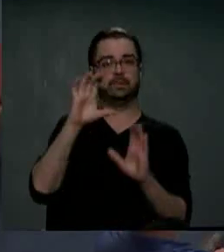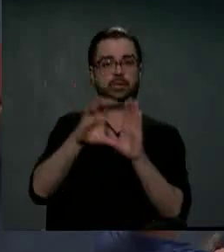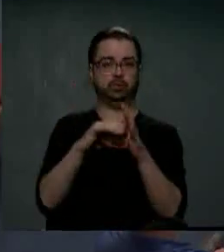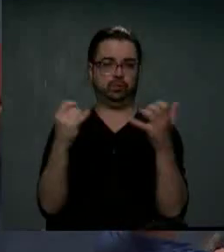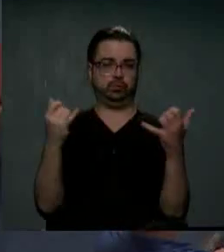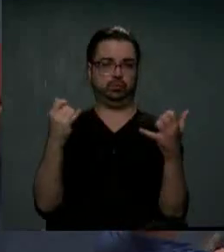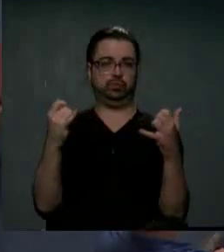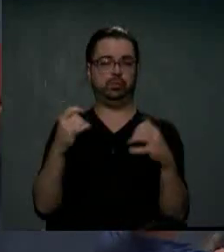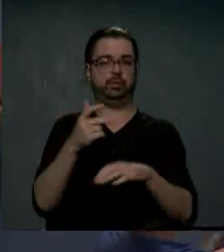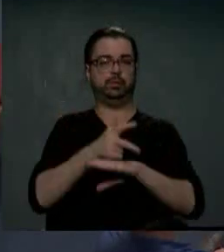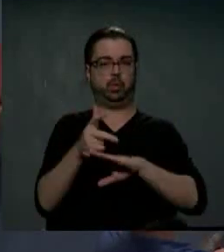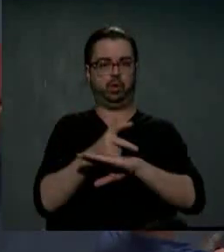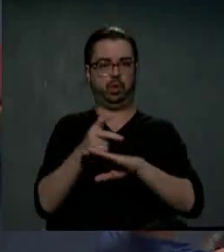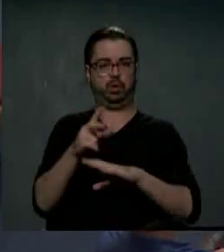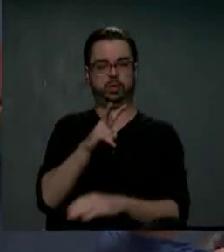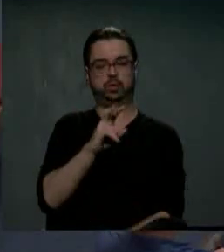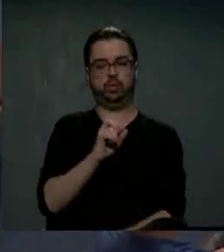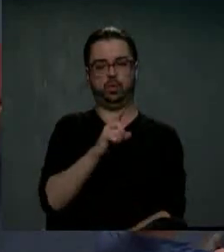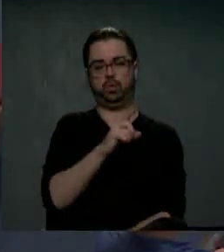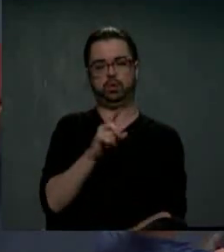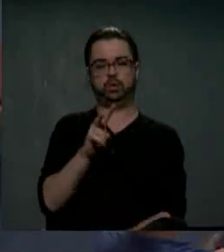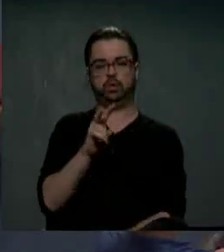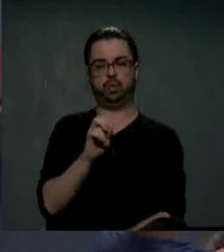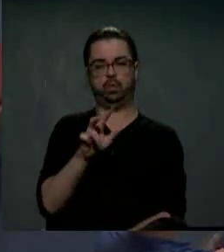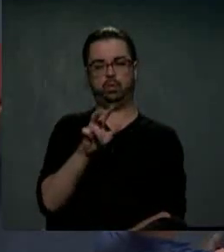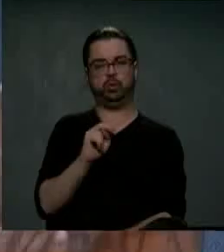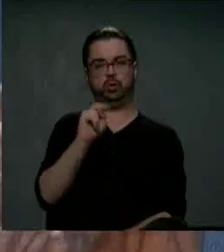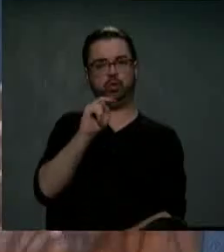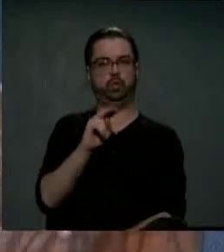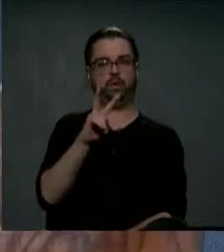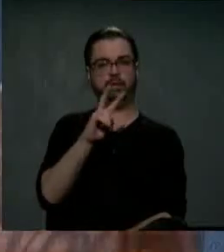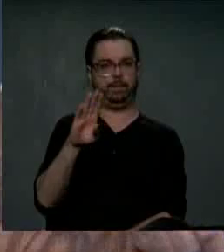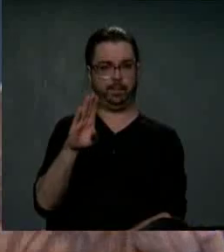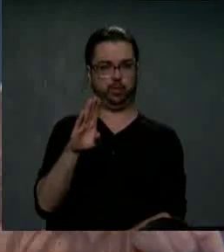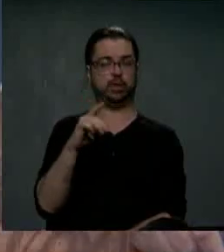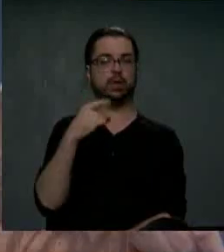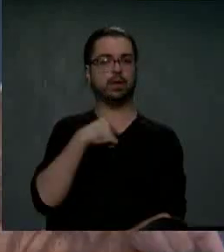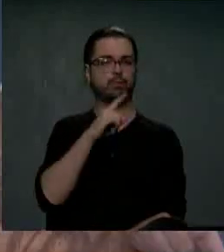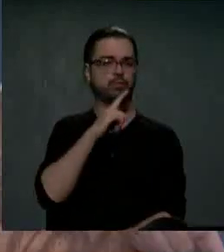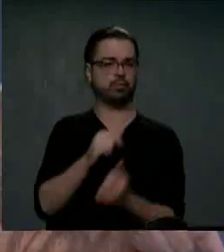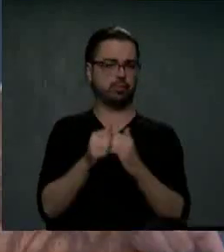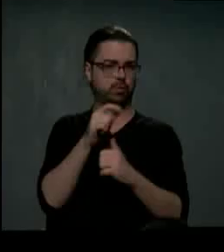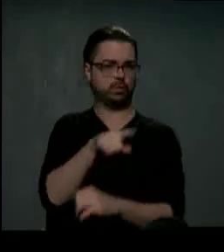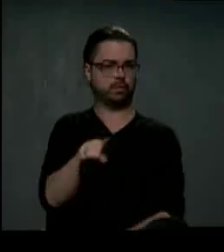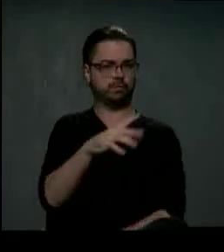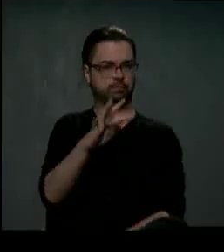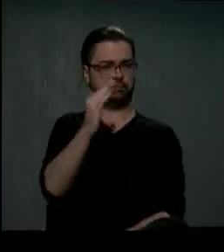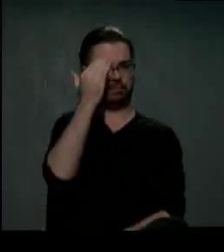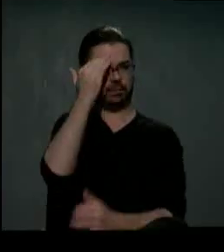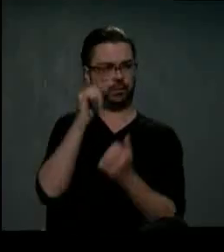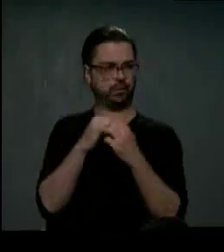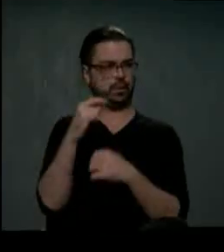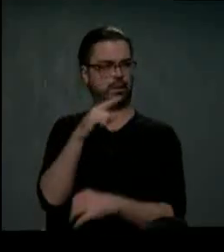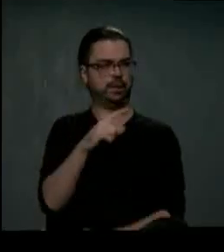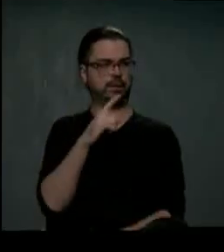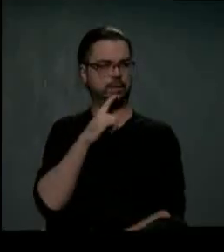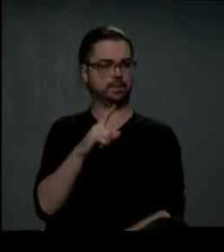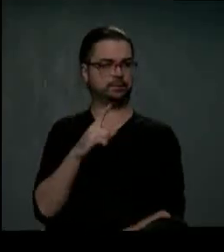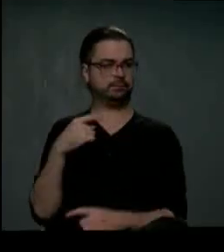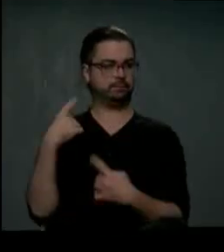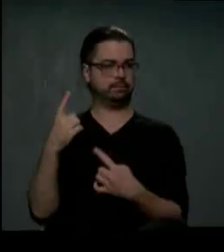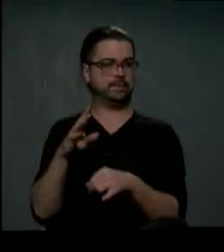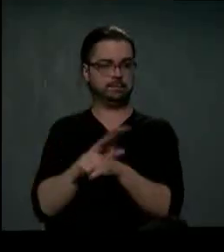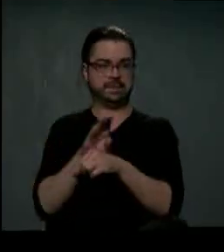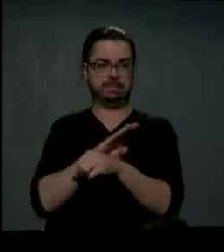parking lot that's at 201, 203 North Van Buren. I'm sure most of you are really familiar with this property. It's at a very, very